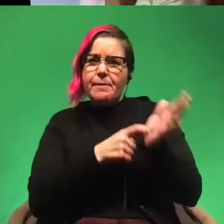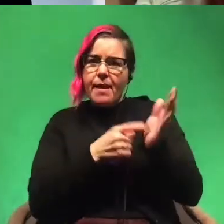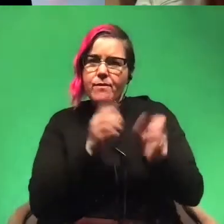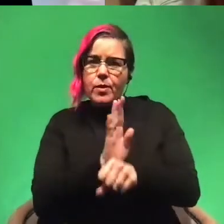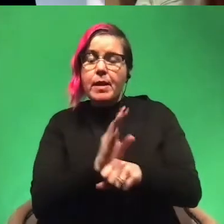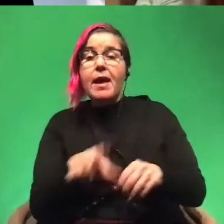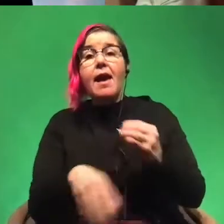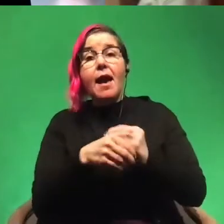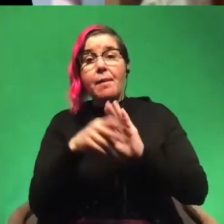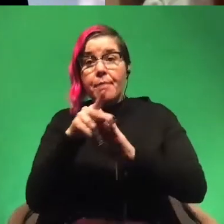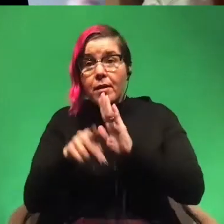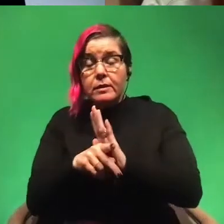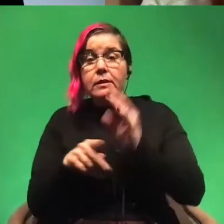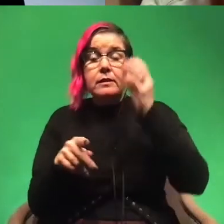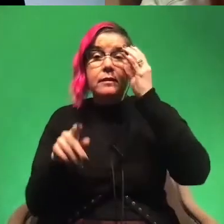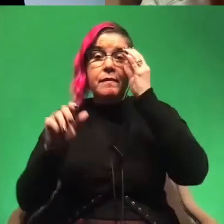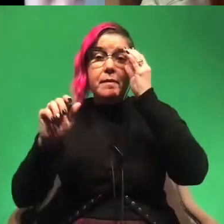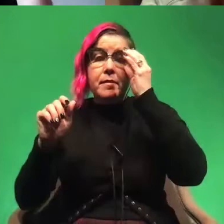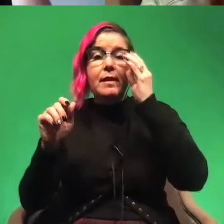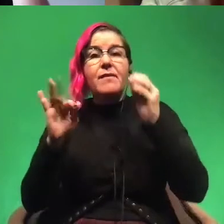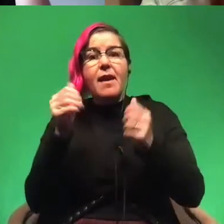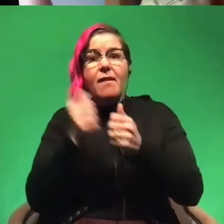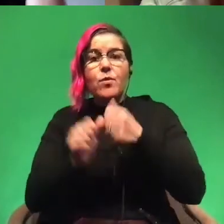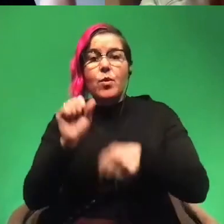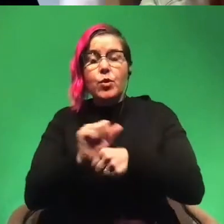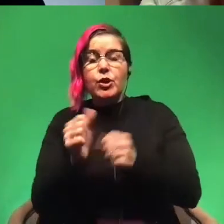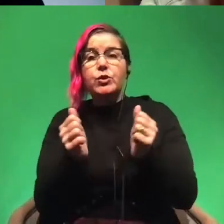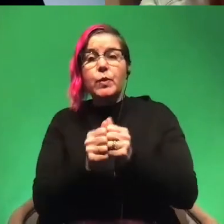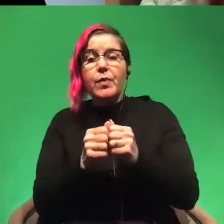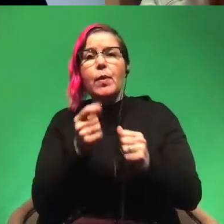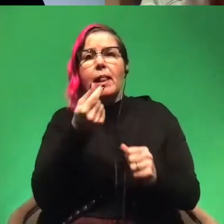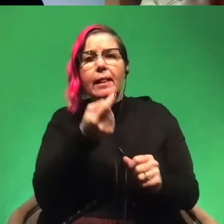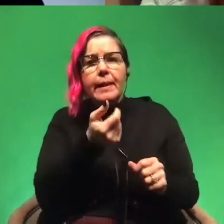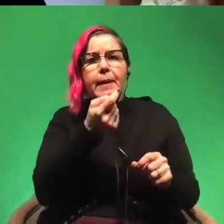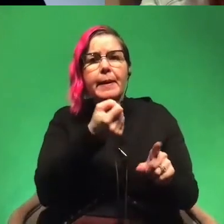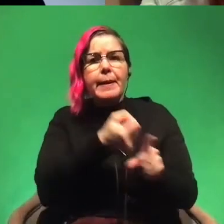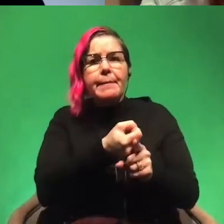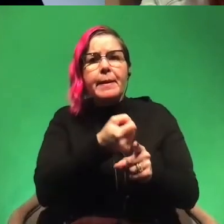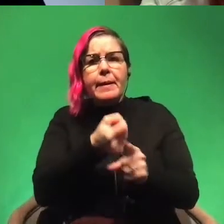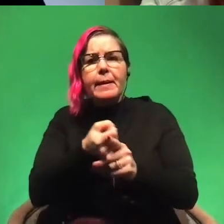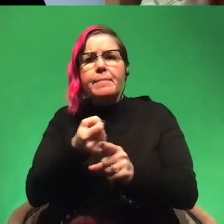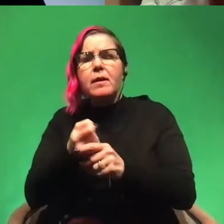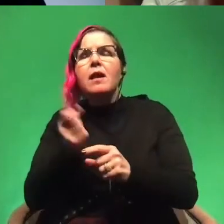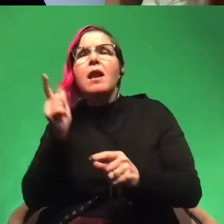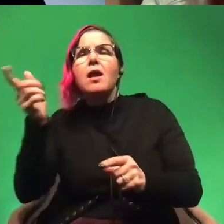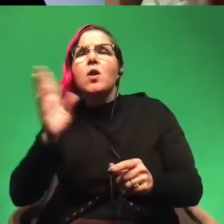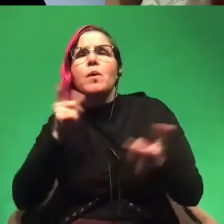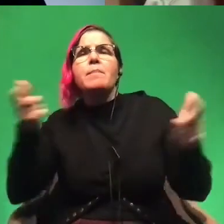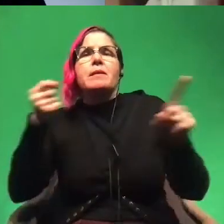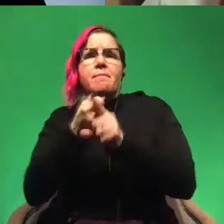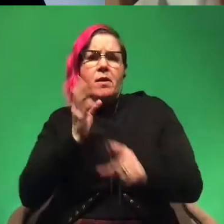policy, basically if everybody's working together to have those small impacts, we're more likely to have a meaningful impact down the road.